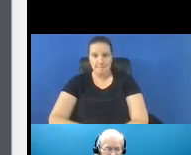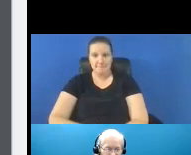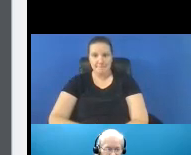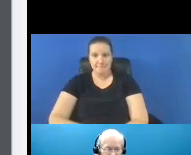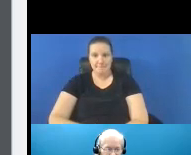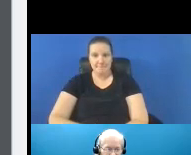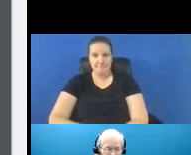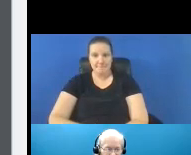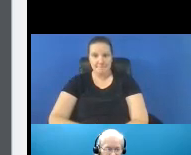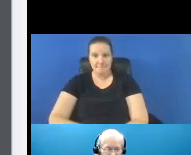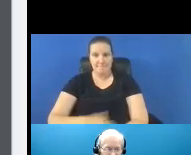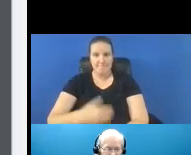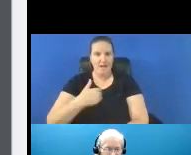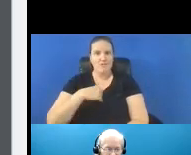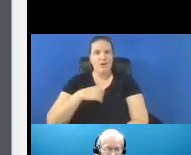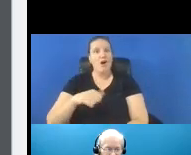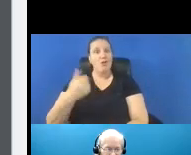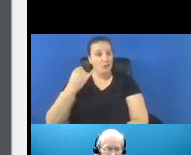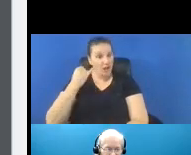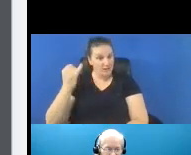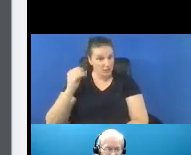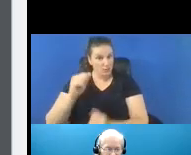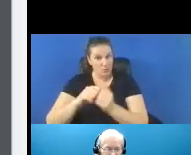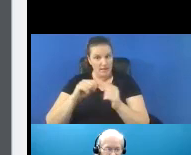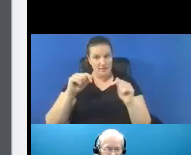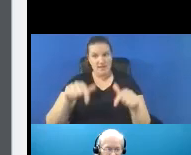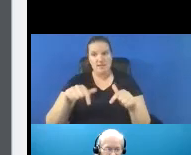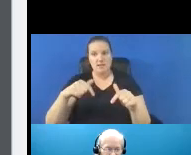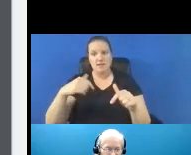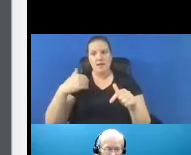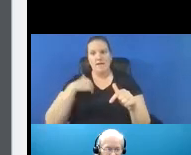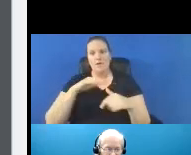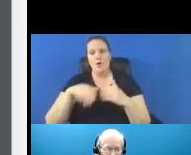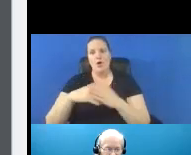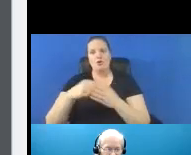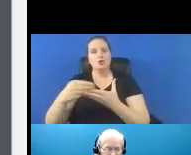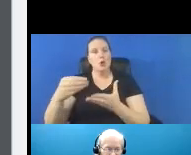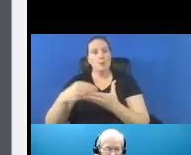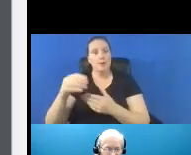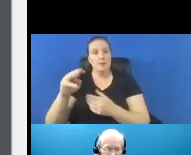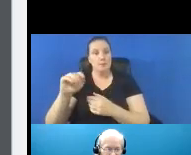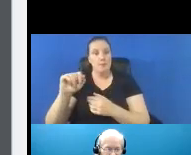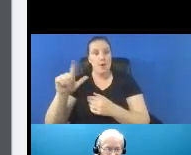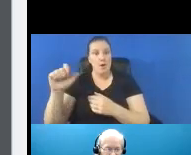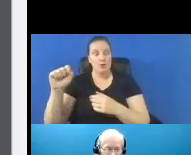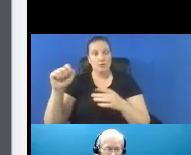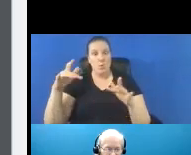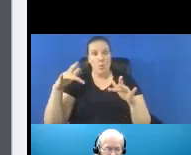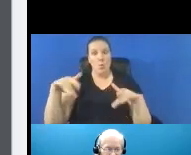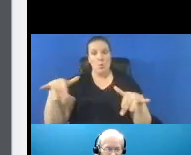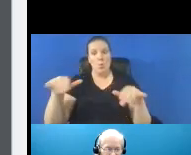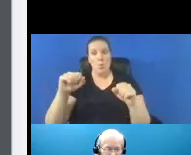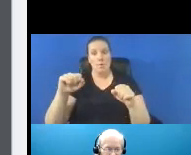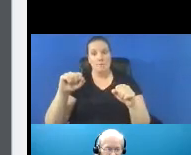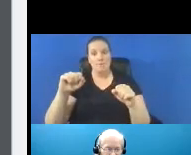I have another idea adding to this, and that is there are all these shopping malls that are being vacated. What if we